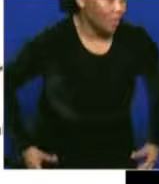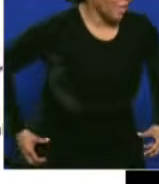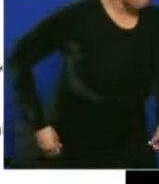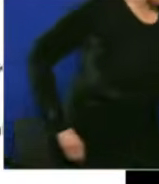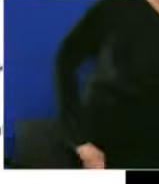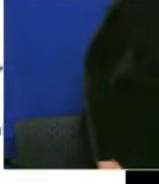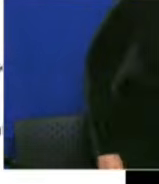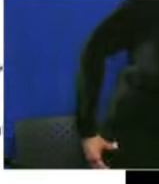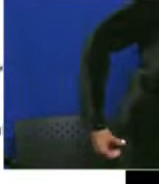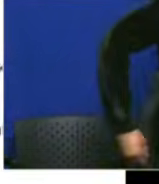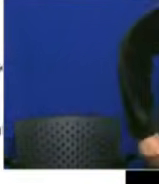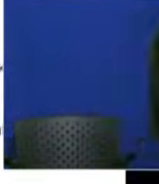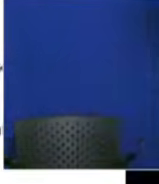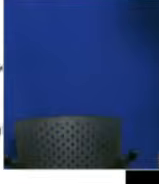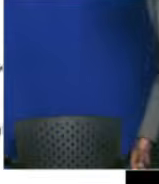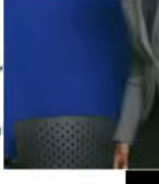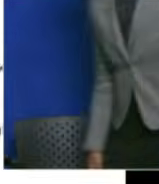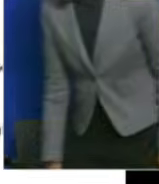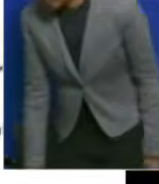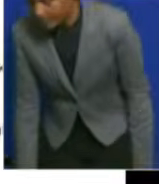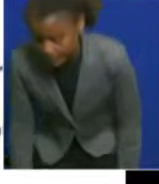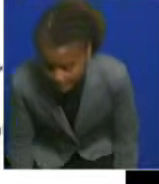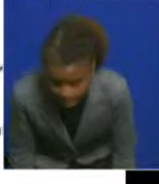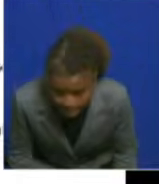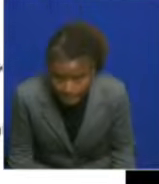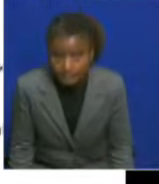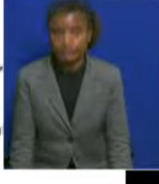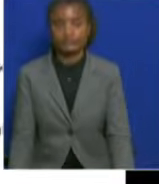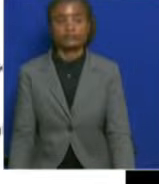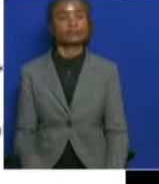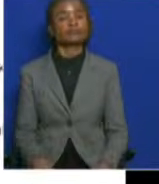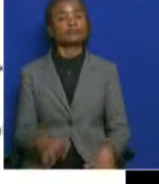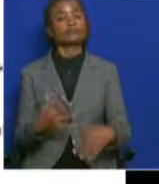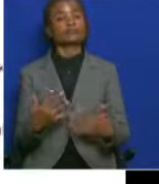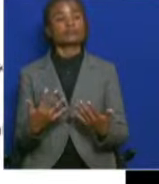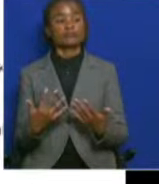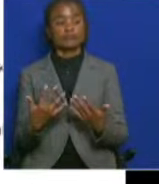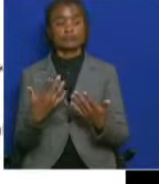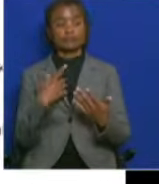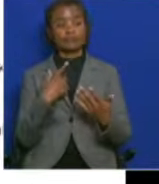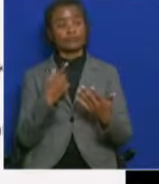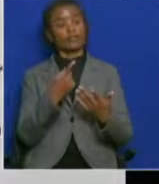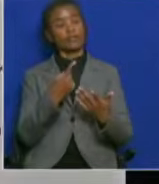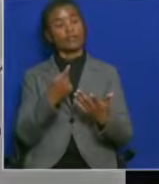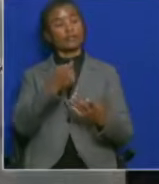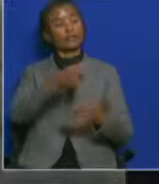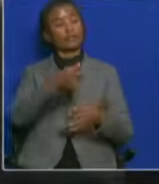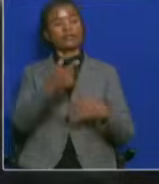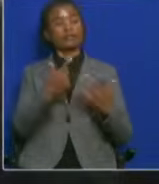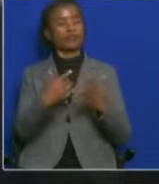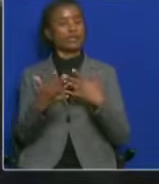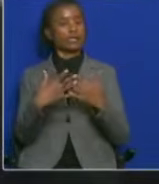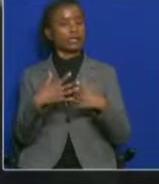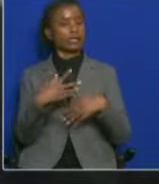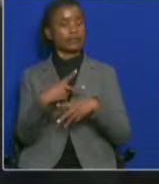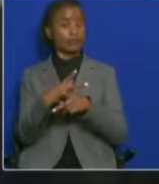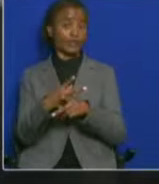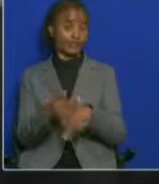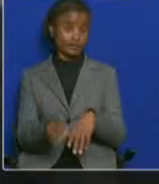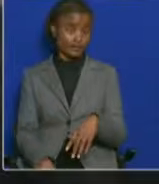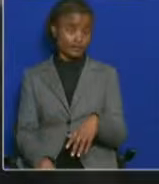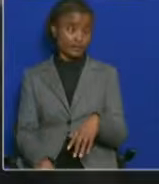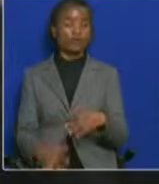duty has been paid in respect of any particular product. Nor do they establish